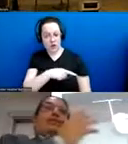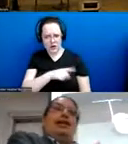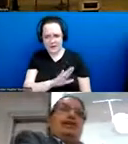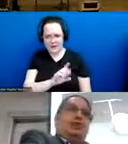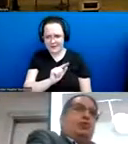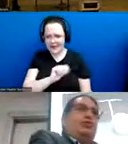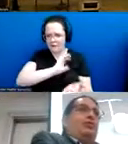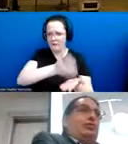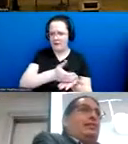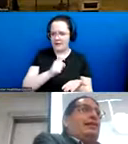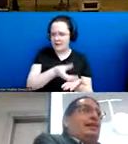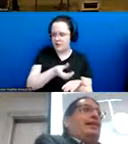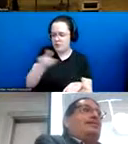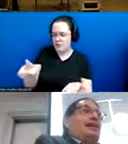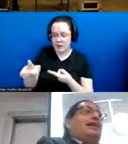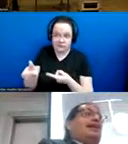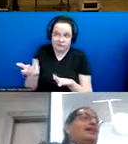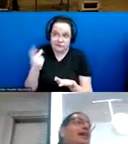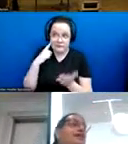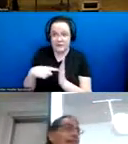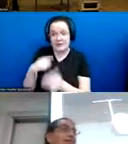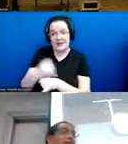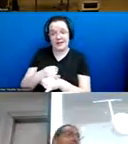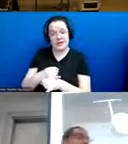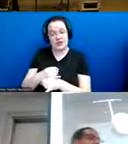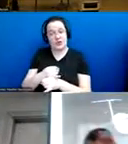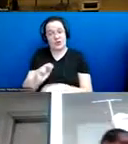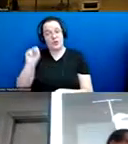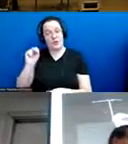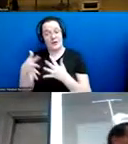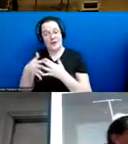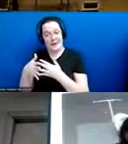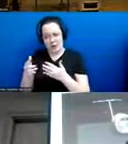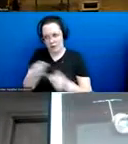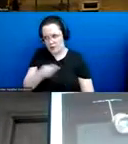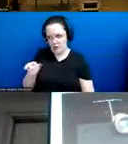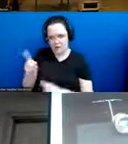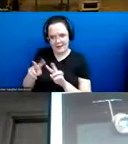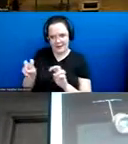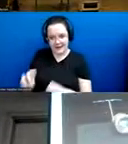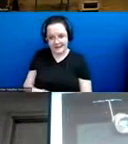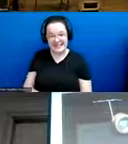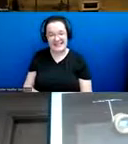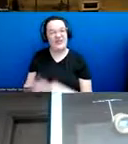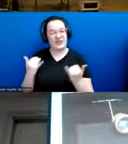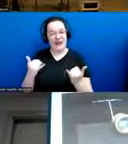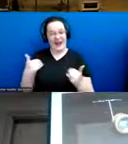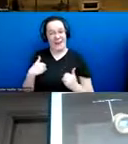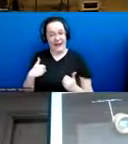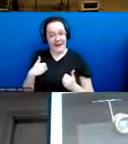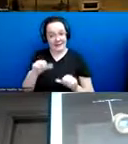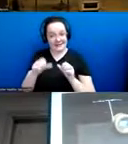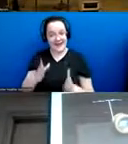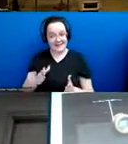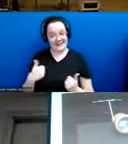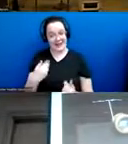one of the institutions in North America that analyze the data, they still have these scientists that actually carry these hard drives in planes because